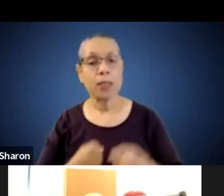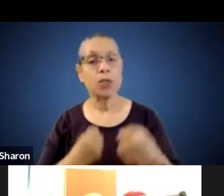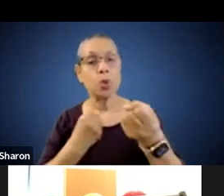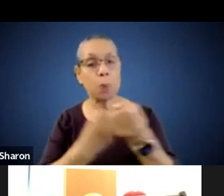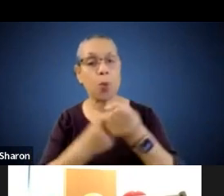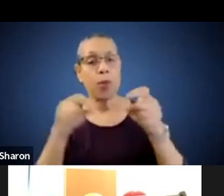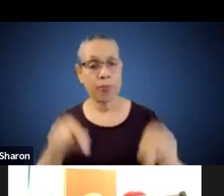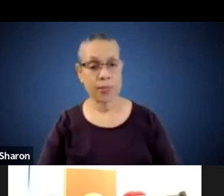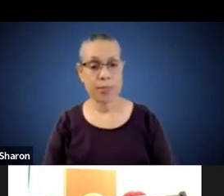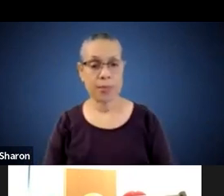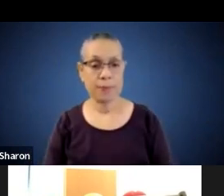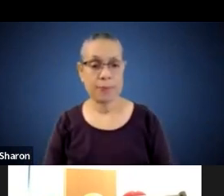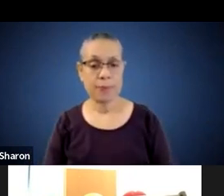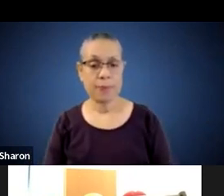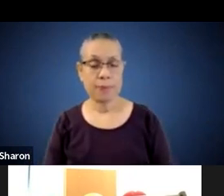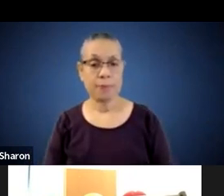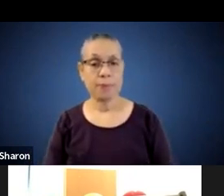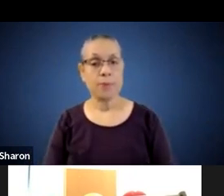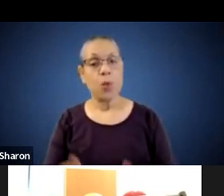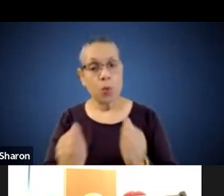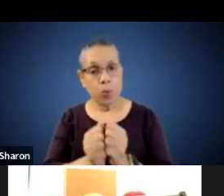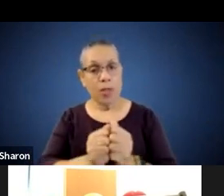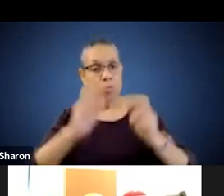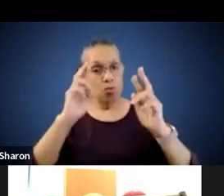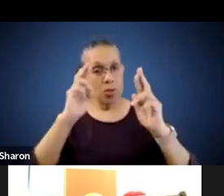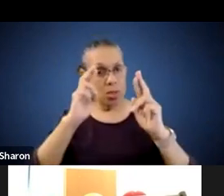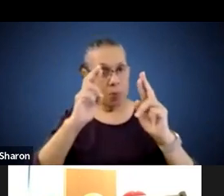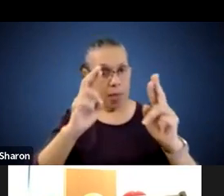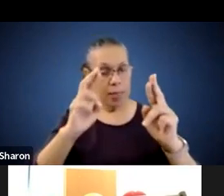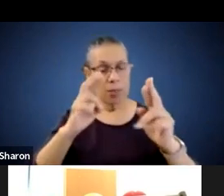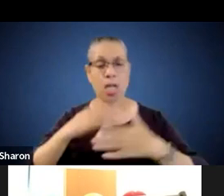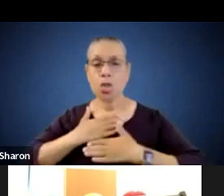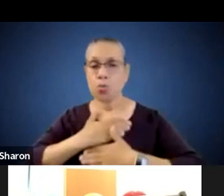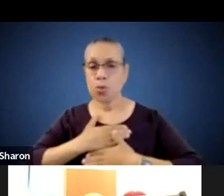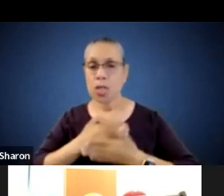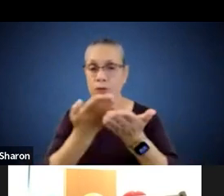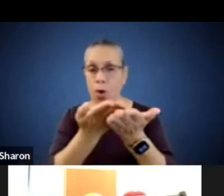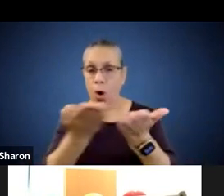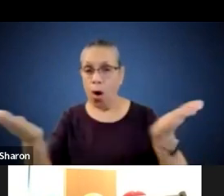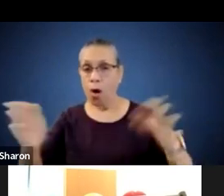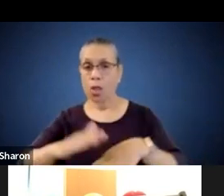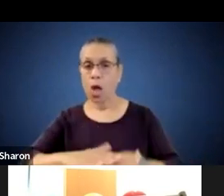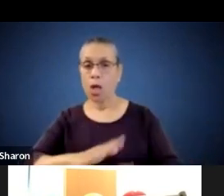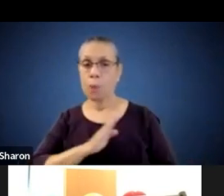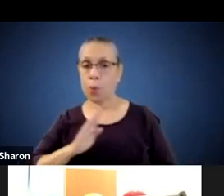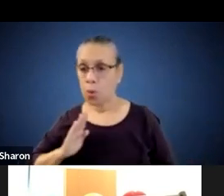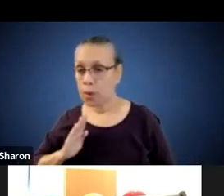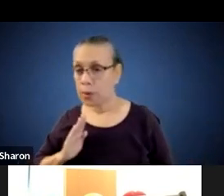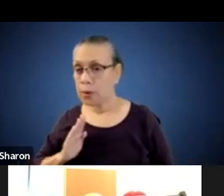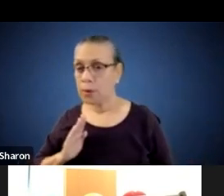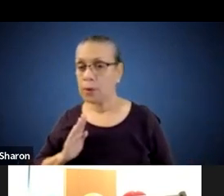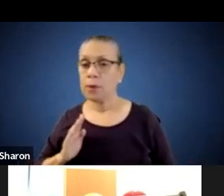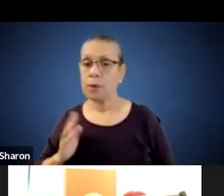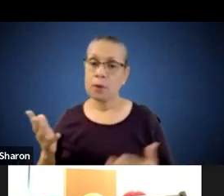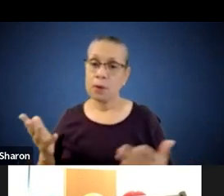and and again respect and appreciation for my fellow members and the concerns they've raised and I think